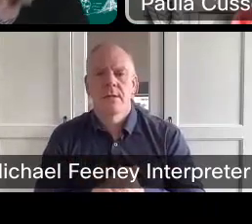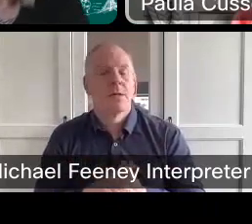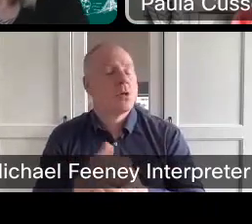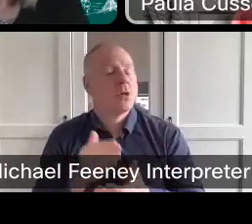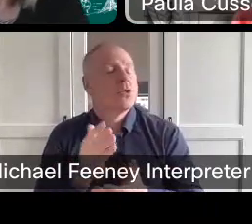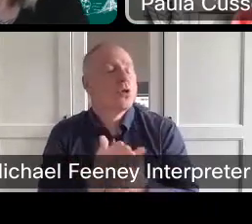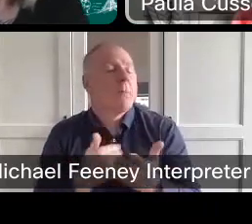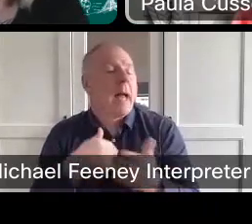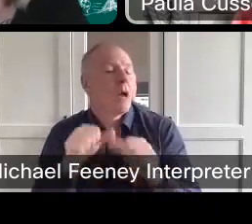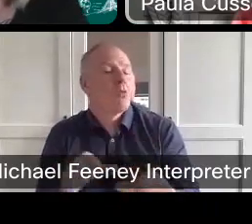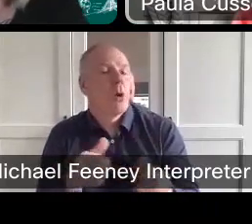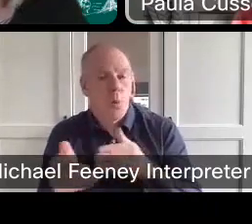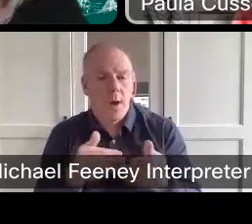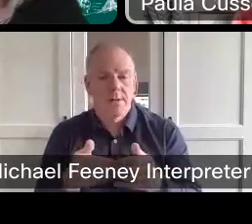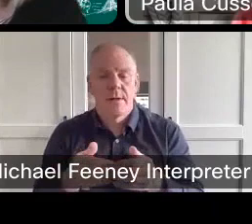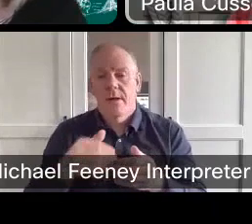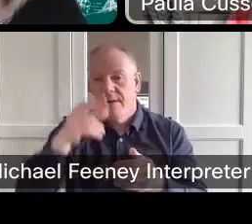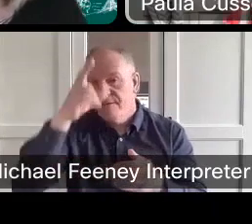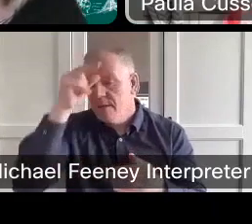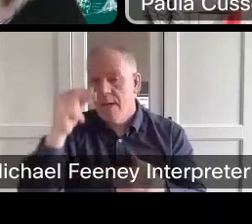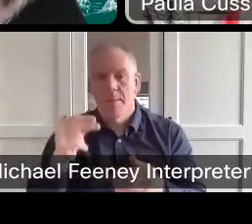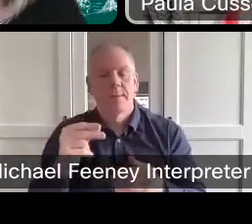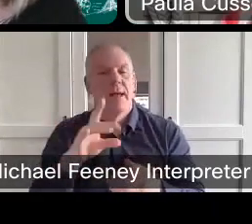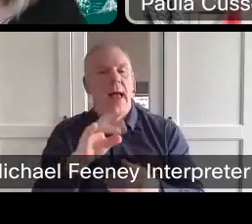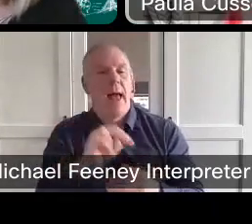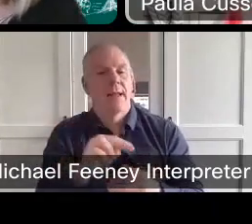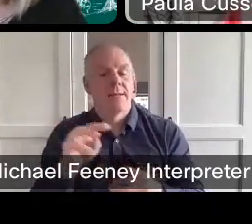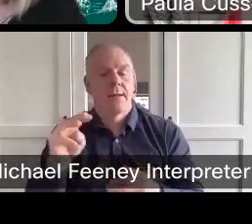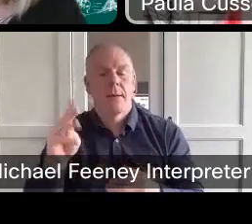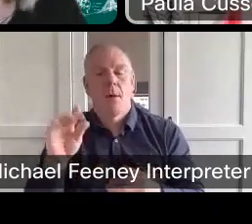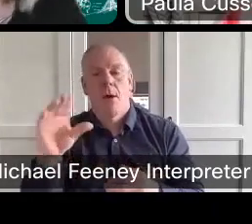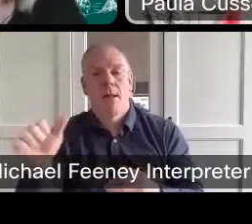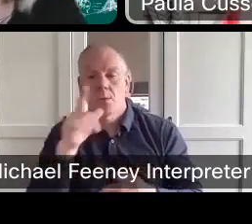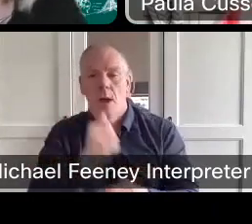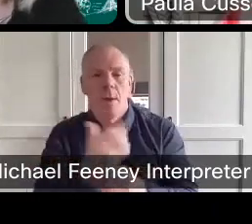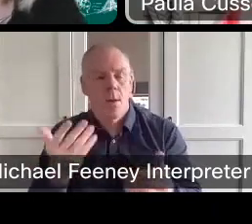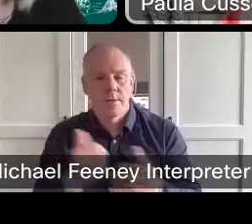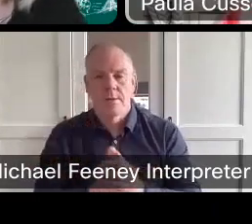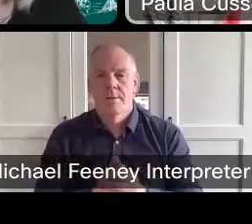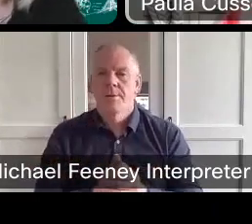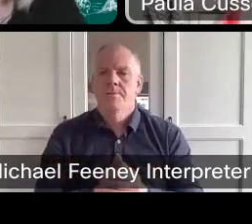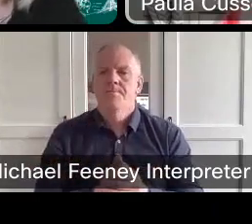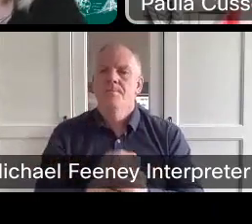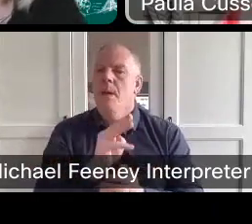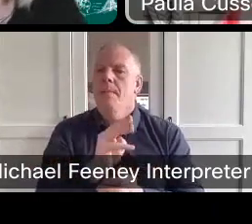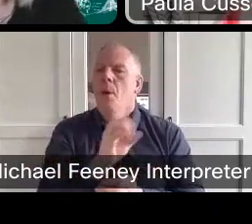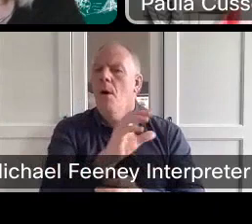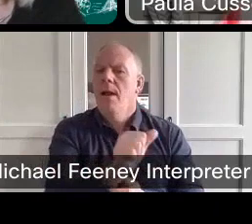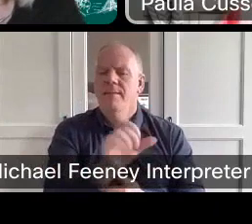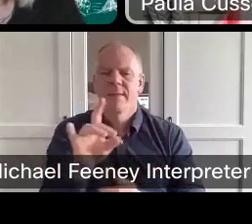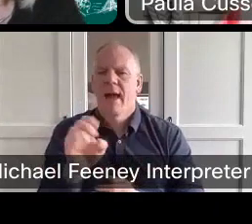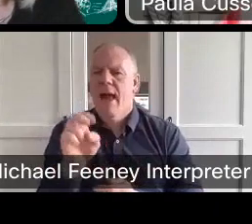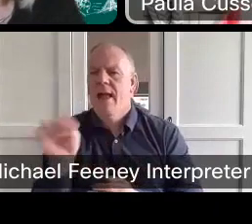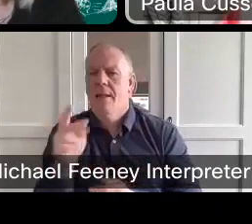with in relation to what Helen and Paul have been talking about. And I suppose for us, Paula and Helen are both